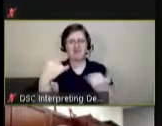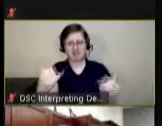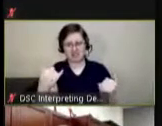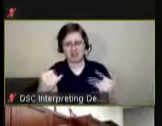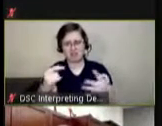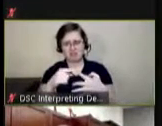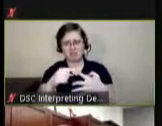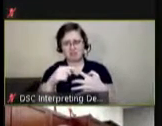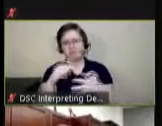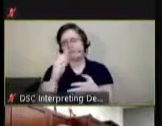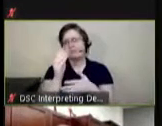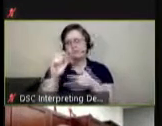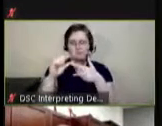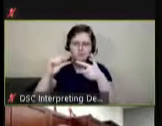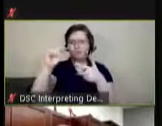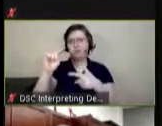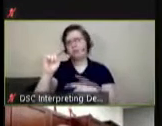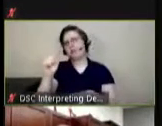we're anticipating